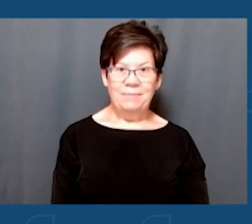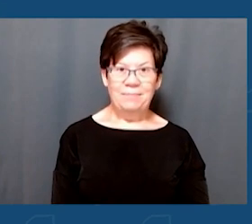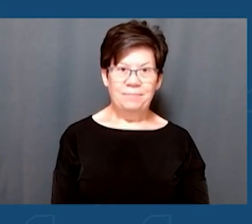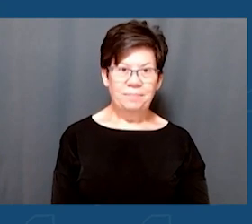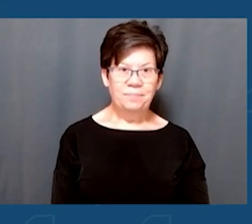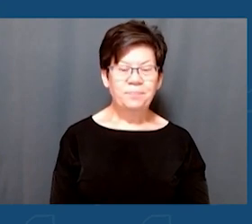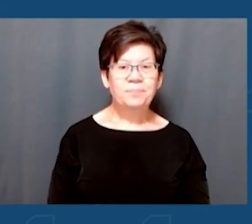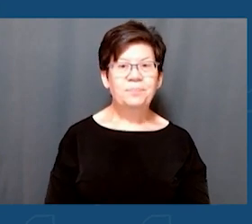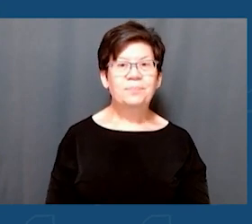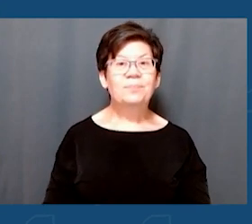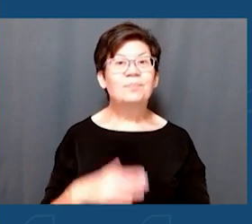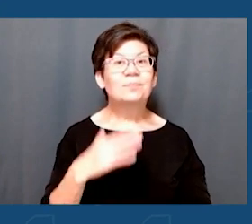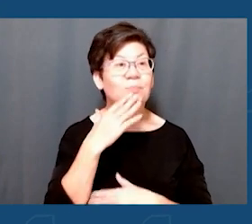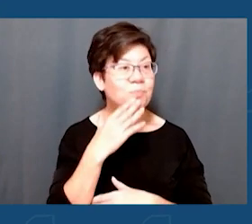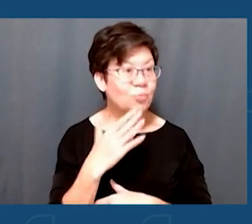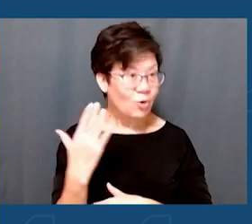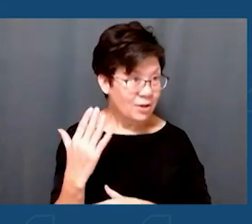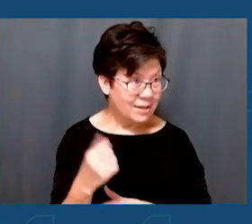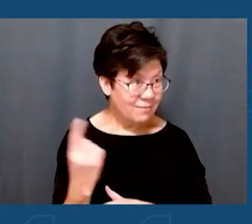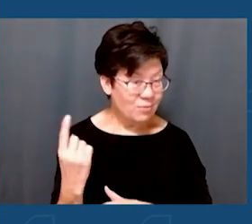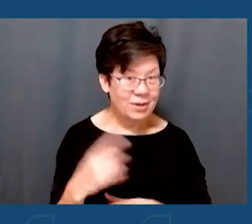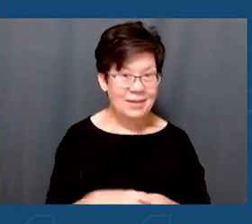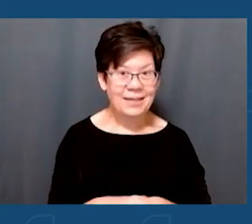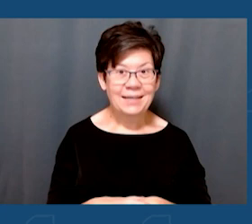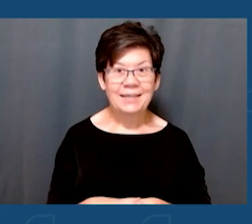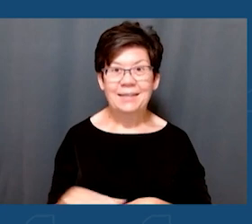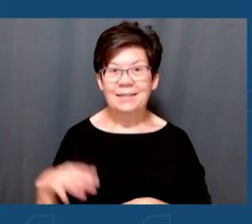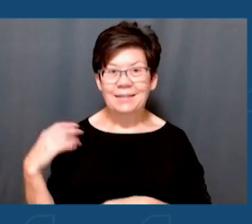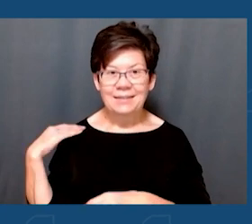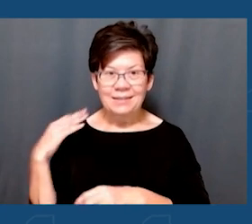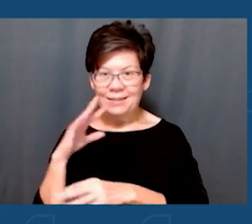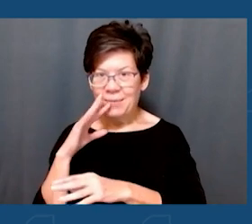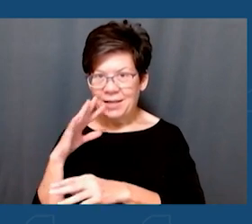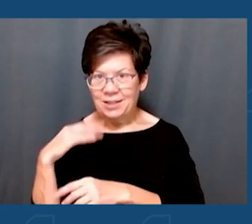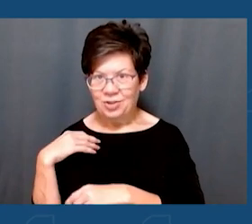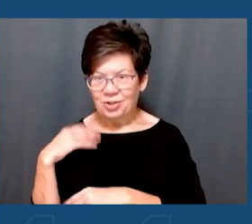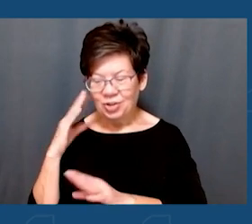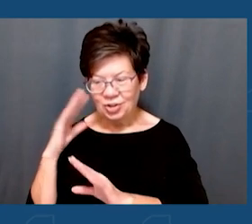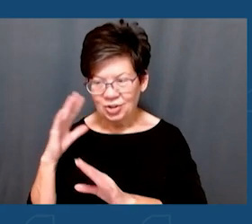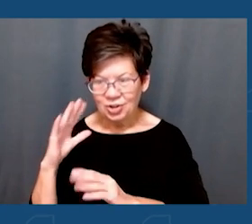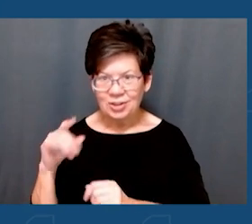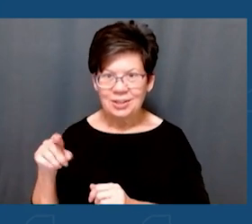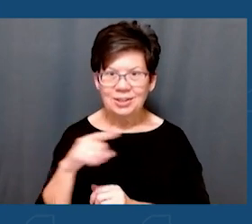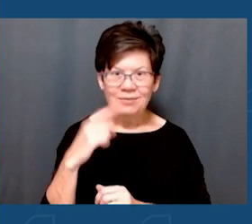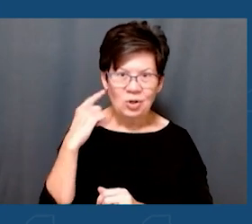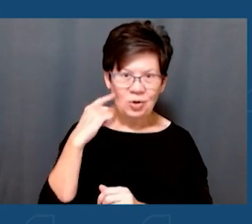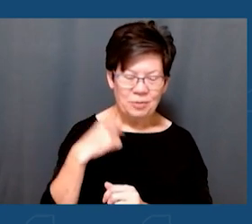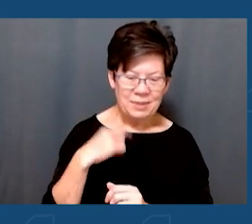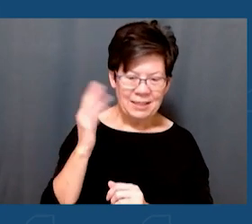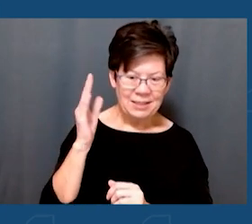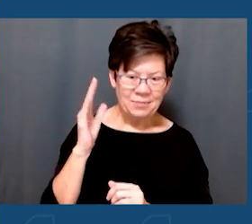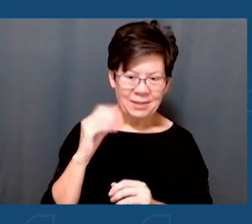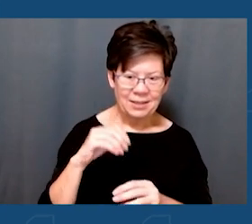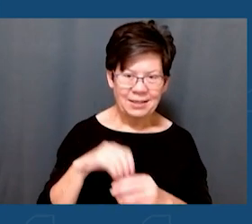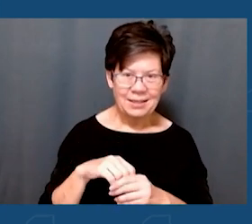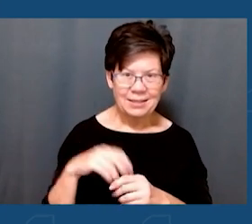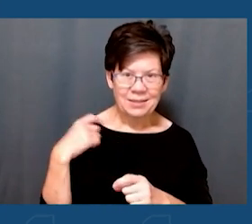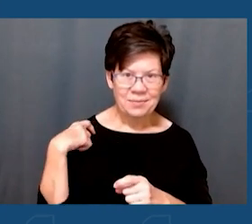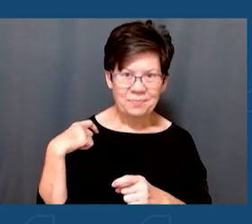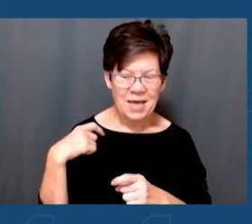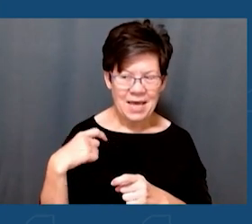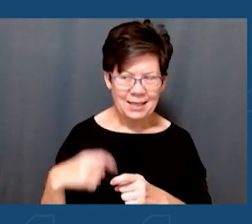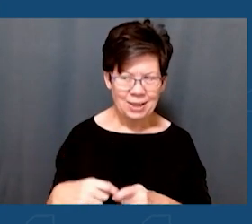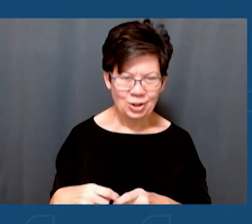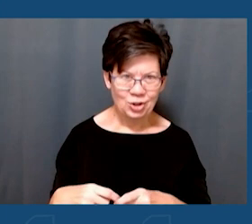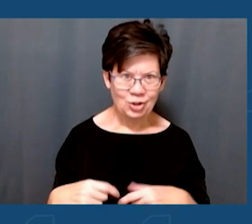Well, good morning, everybody. Buenos dias. You know, so many of you have heard me speak in Spanish, and